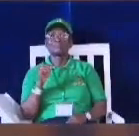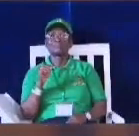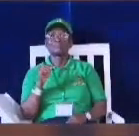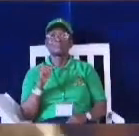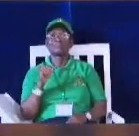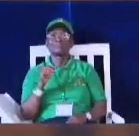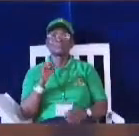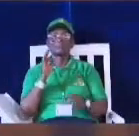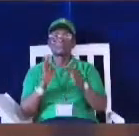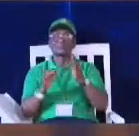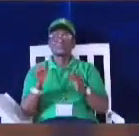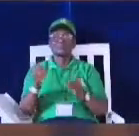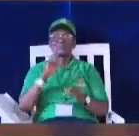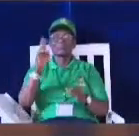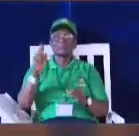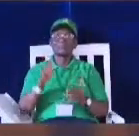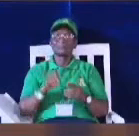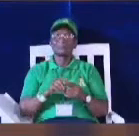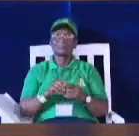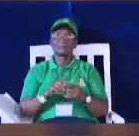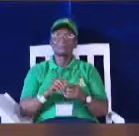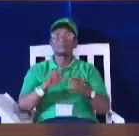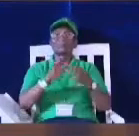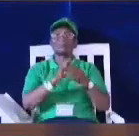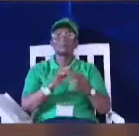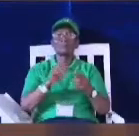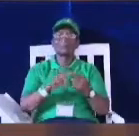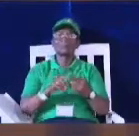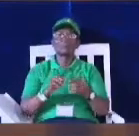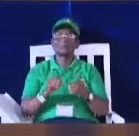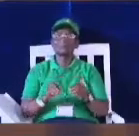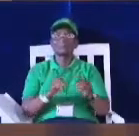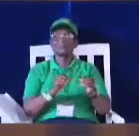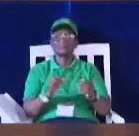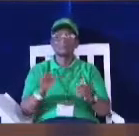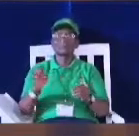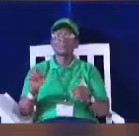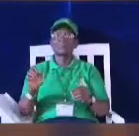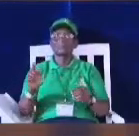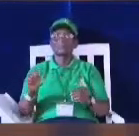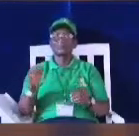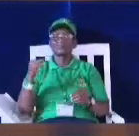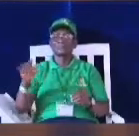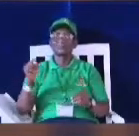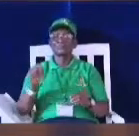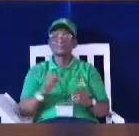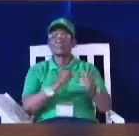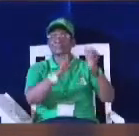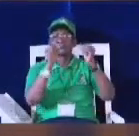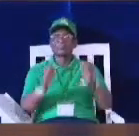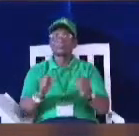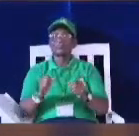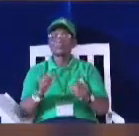if you are to belong to the set of the Almighty, the one who can say, my body